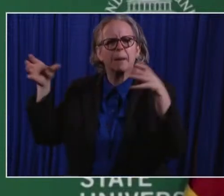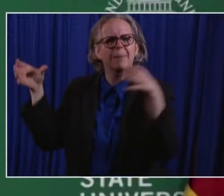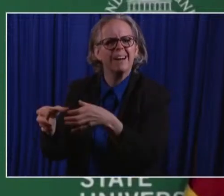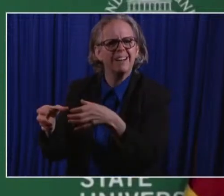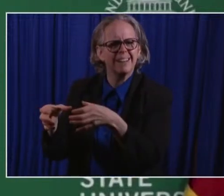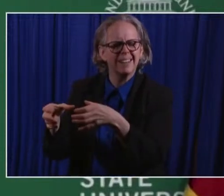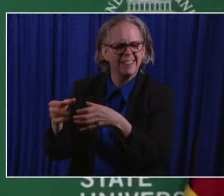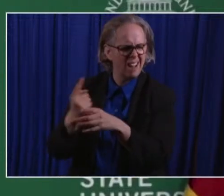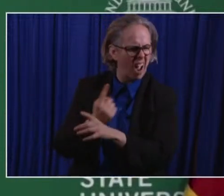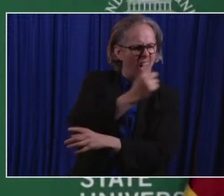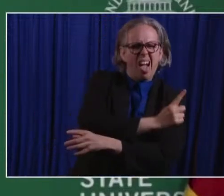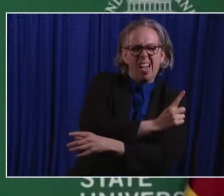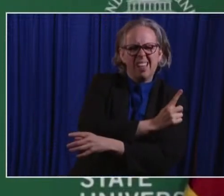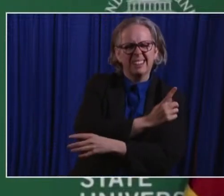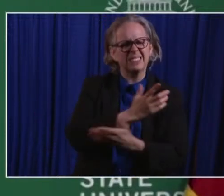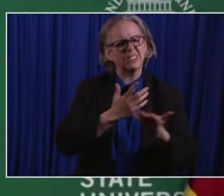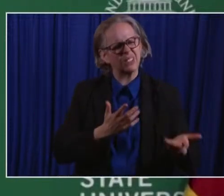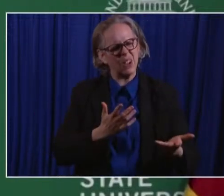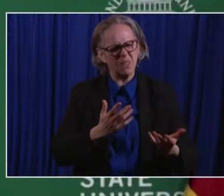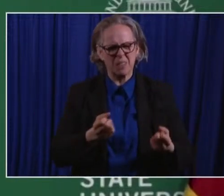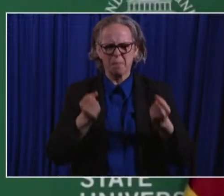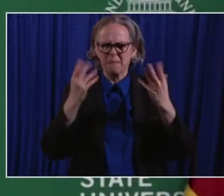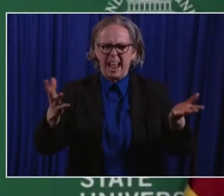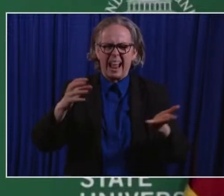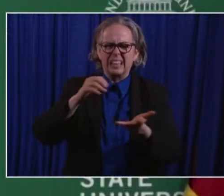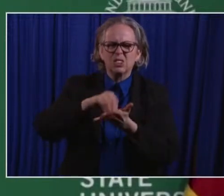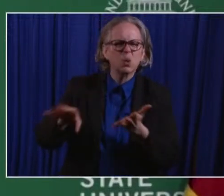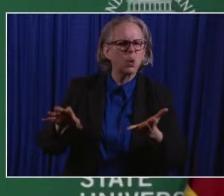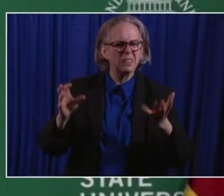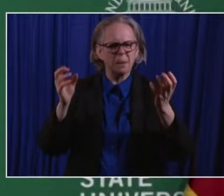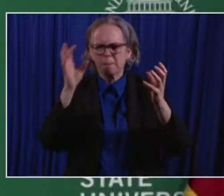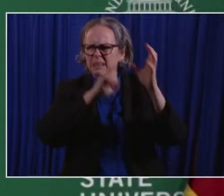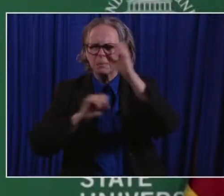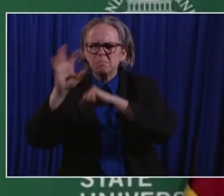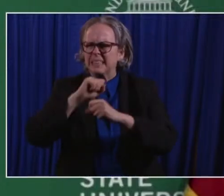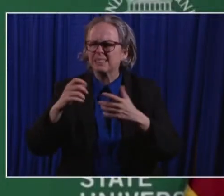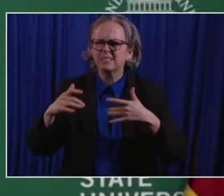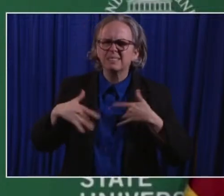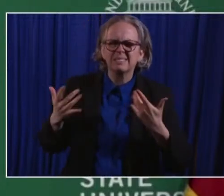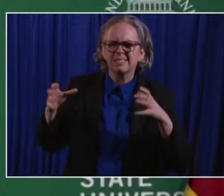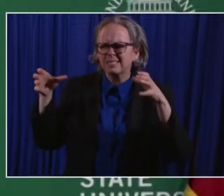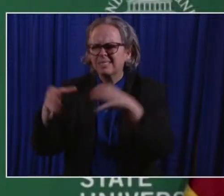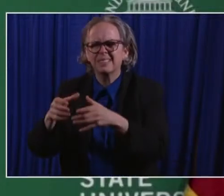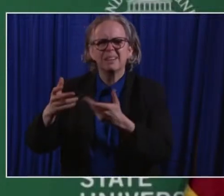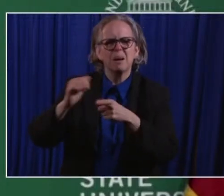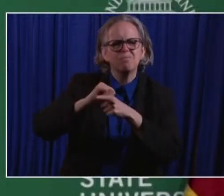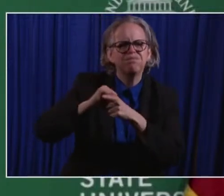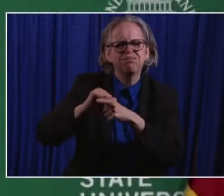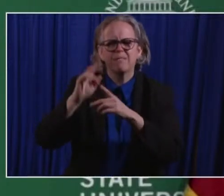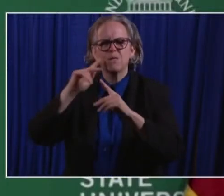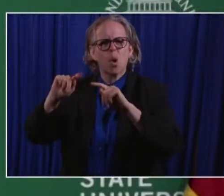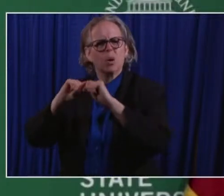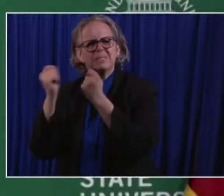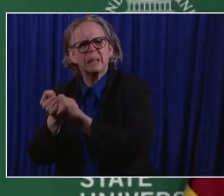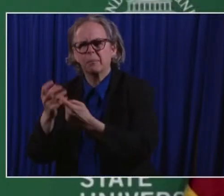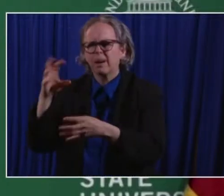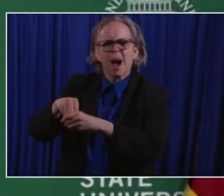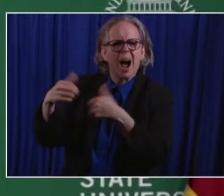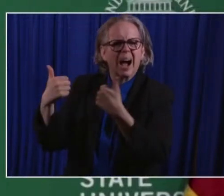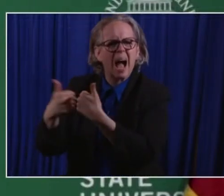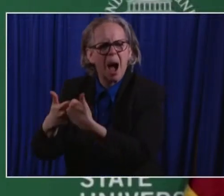that have missed big athletic events, might be missing a debate, might be missing some